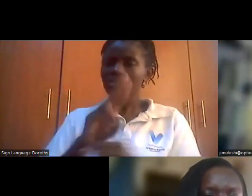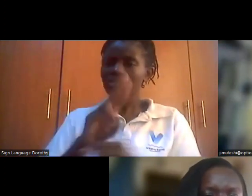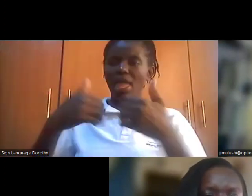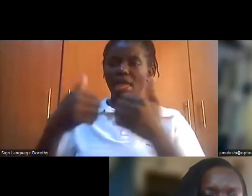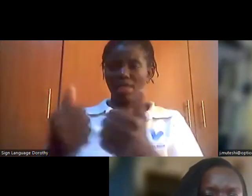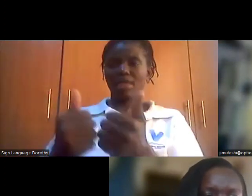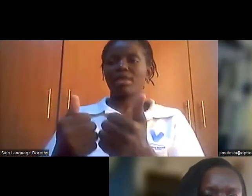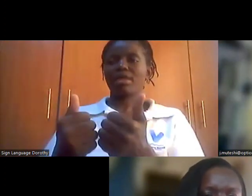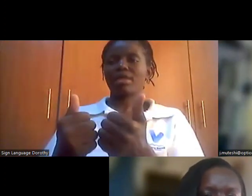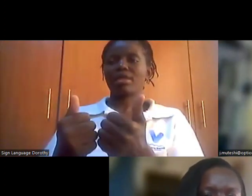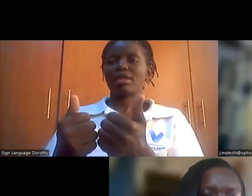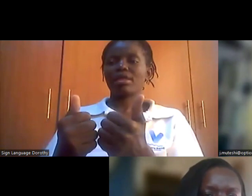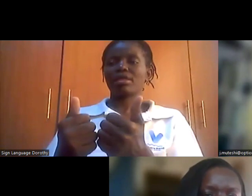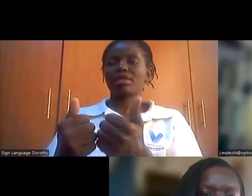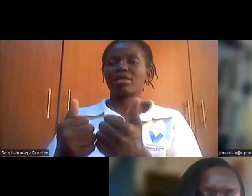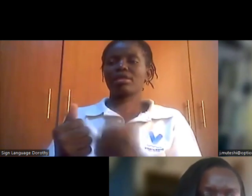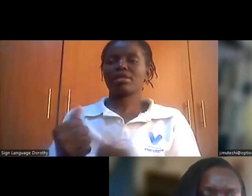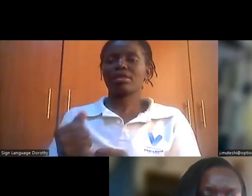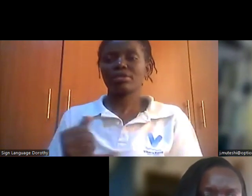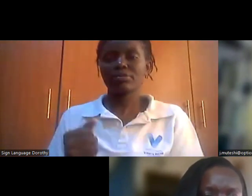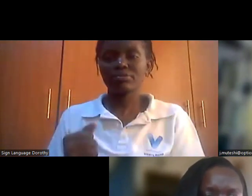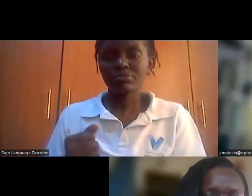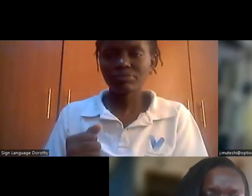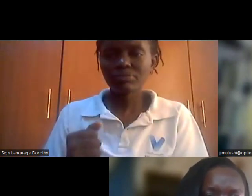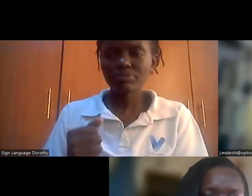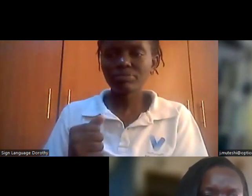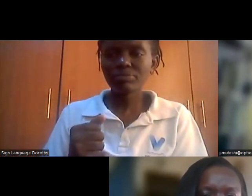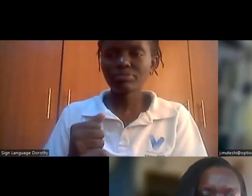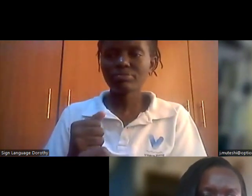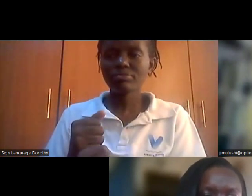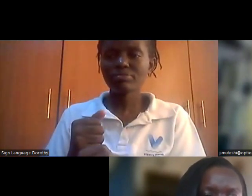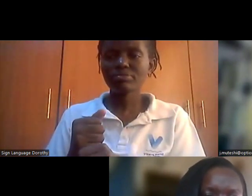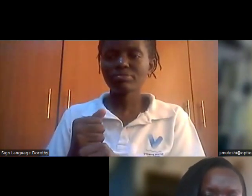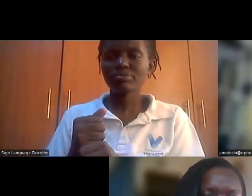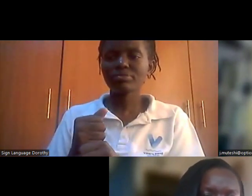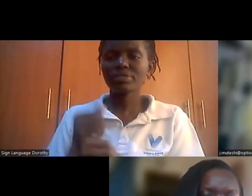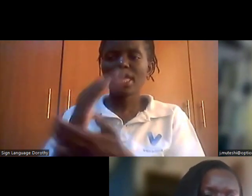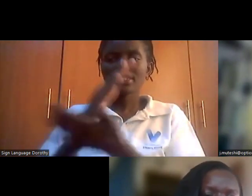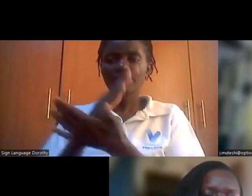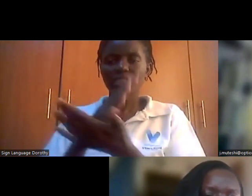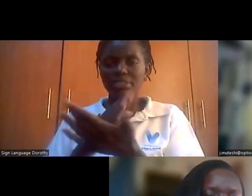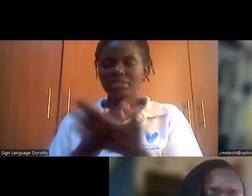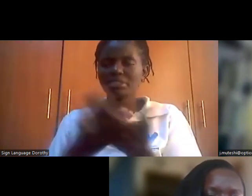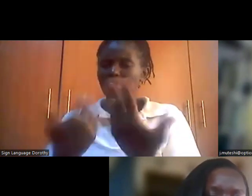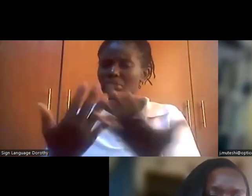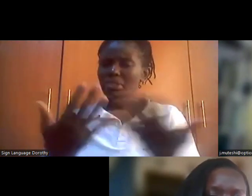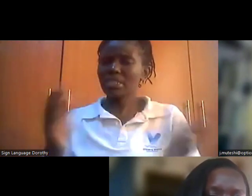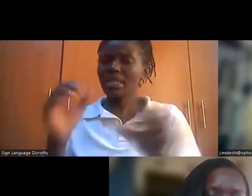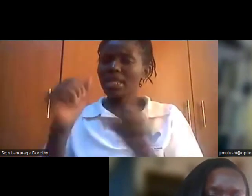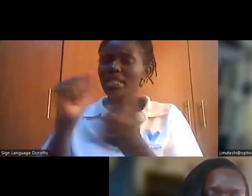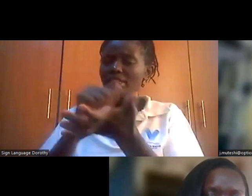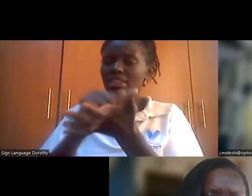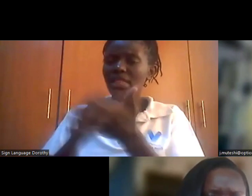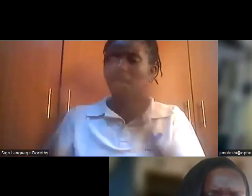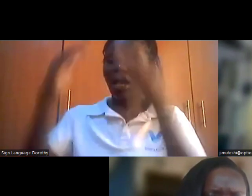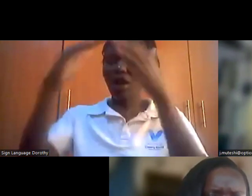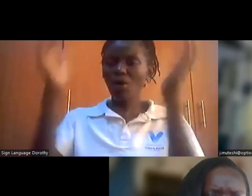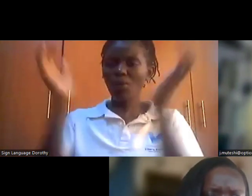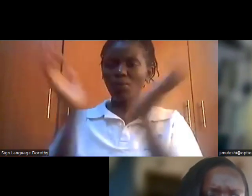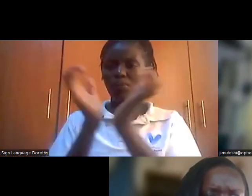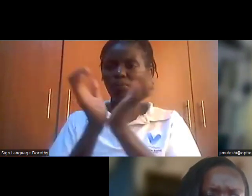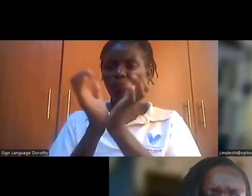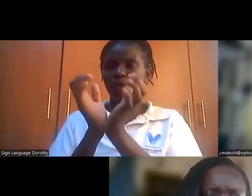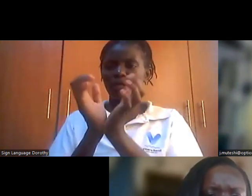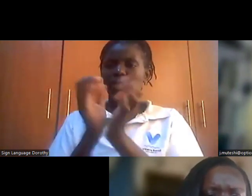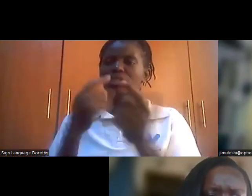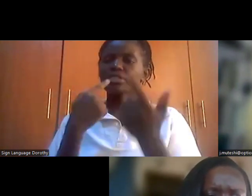Allow me to go directly and talk about some of the quotes coming from the community, and this to say that what